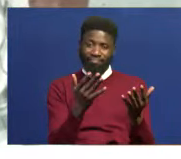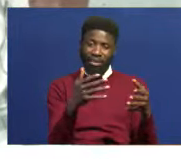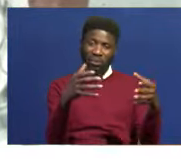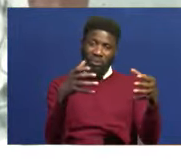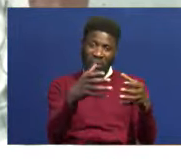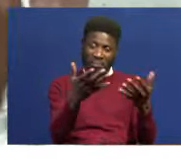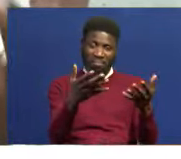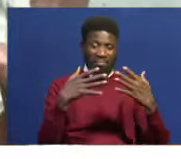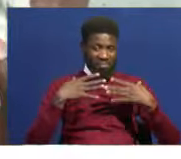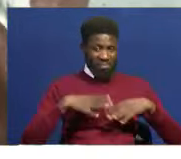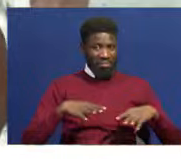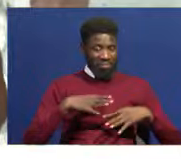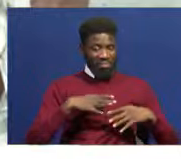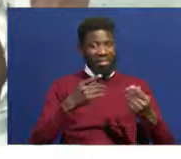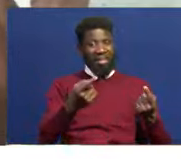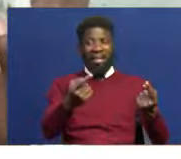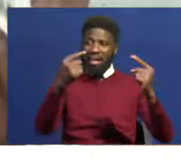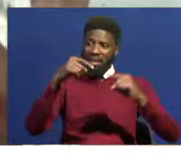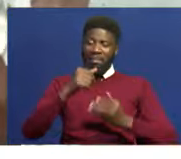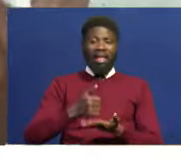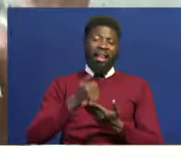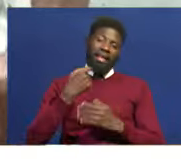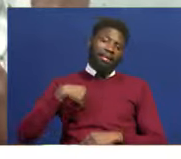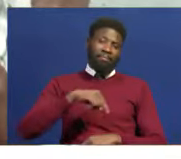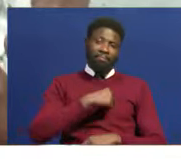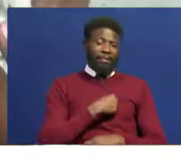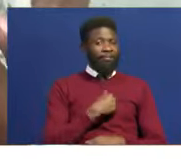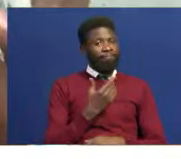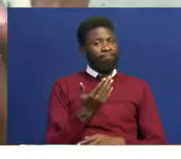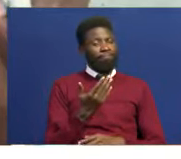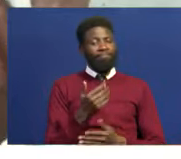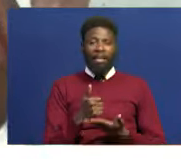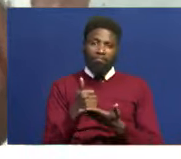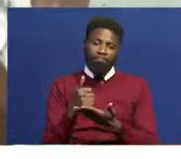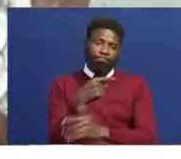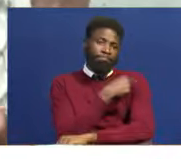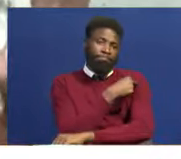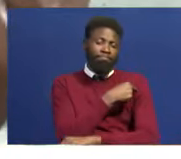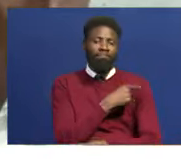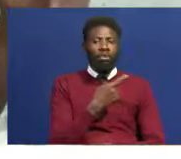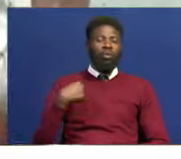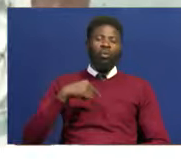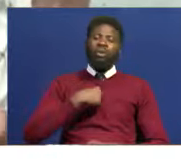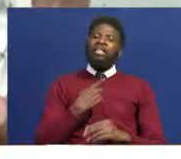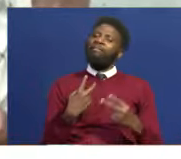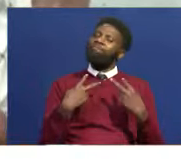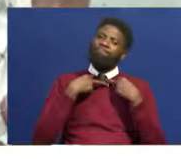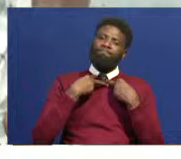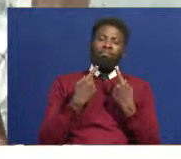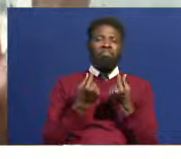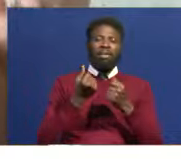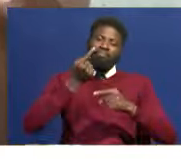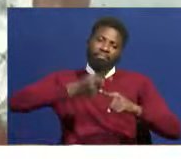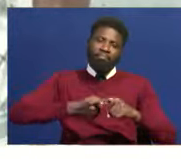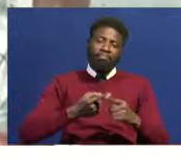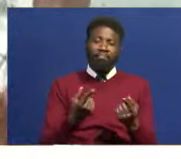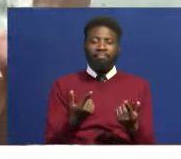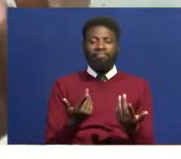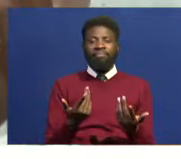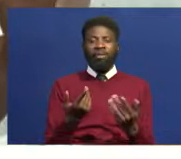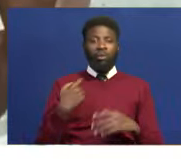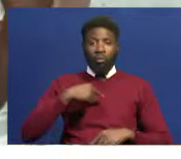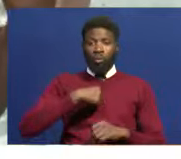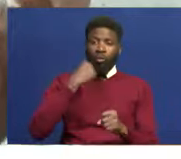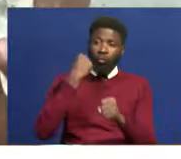wamshughulikie tu watusaidie sababu sisi tumefika mwisho hatuna namna. Pesa amekula amemaliza. Hatuendi kazi,